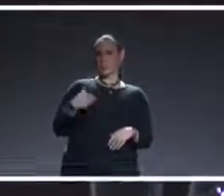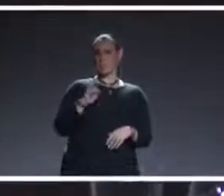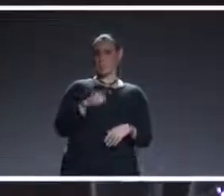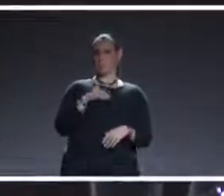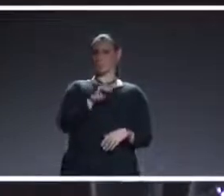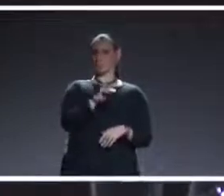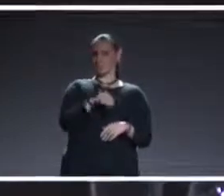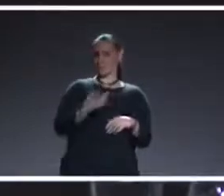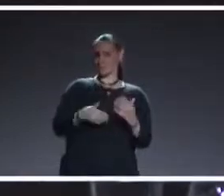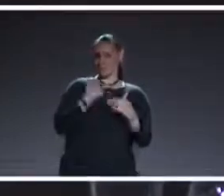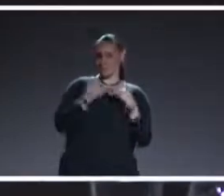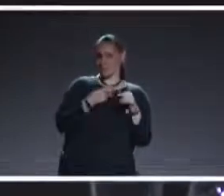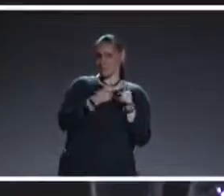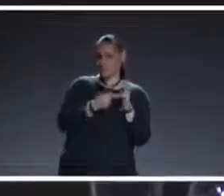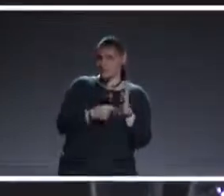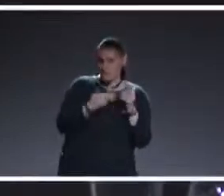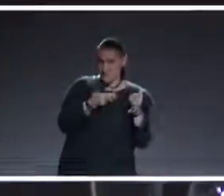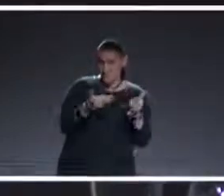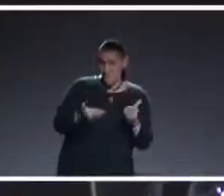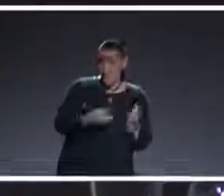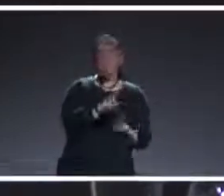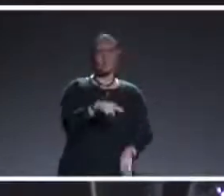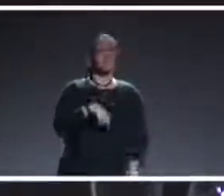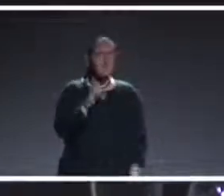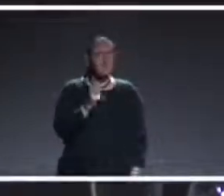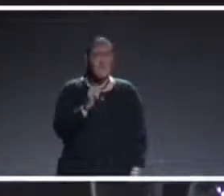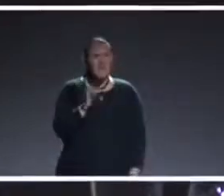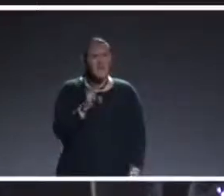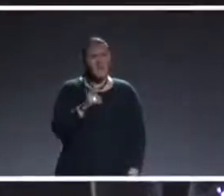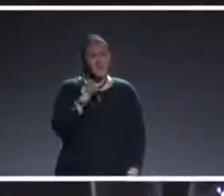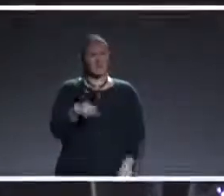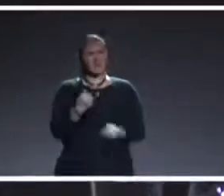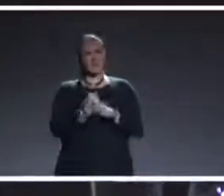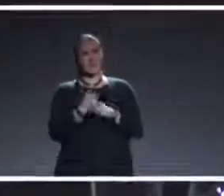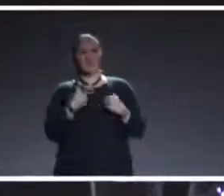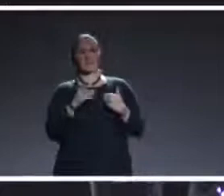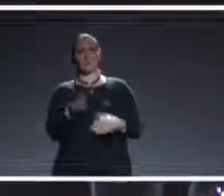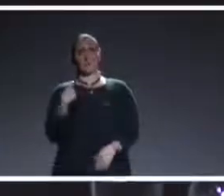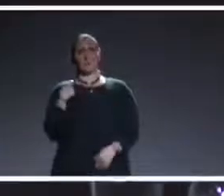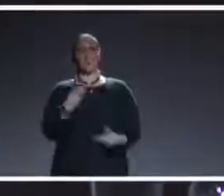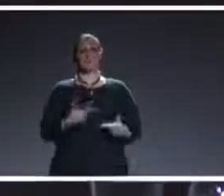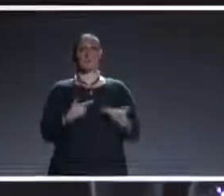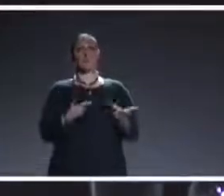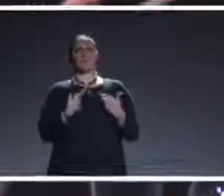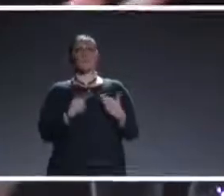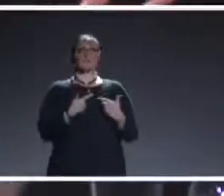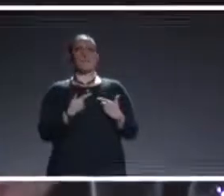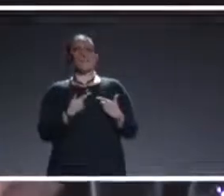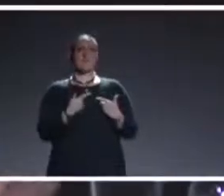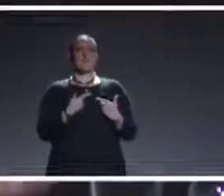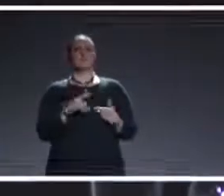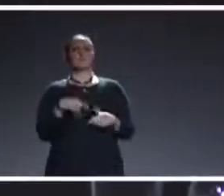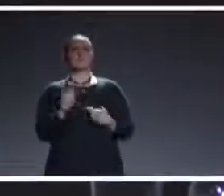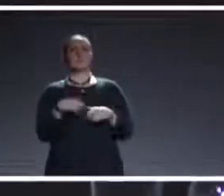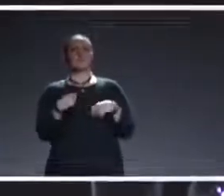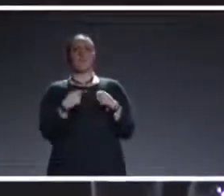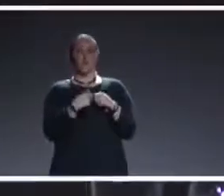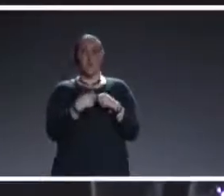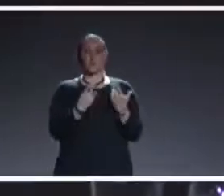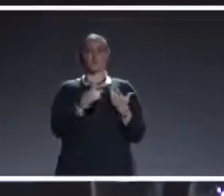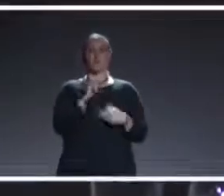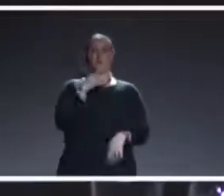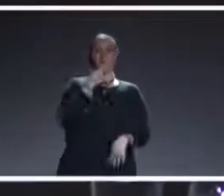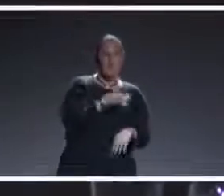my God, you have to make it. And I was like, Matrix, can't go back there. And then I asked my friends, and